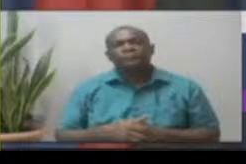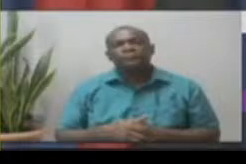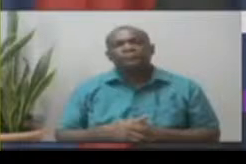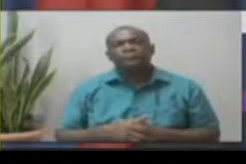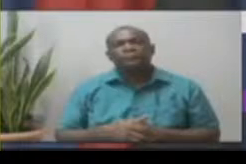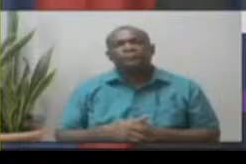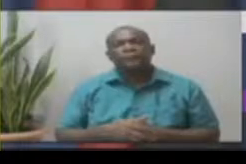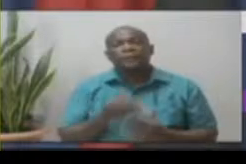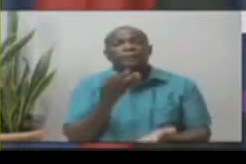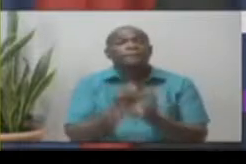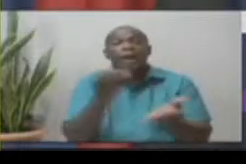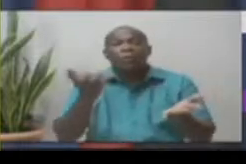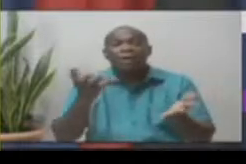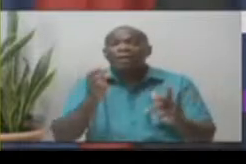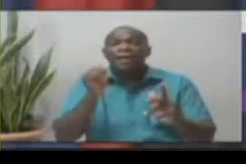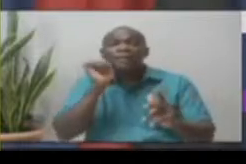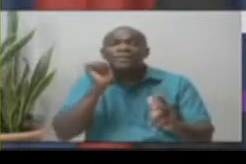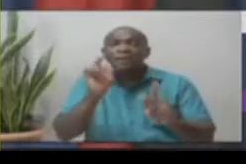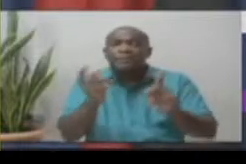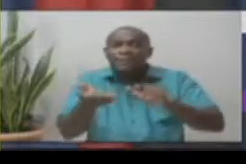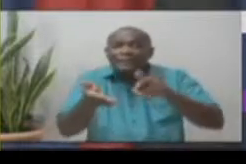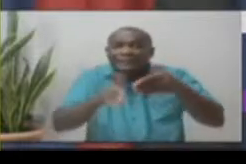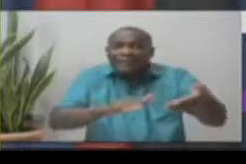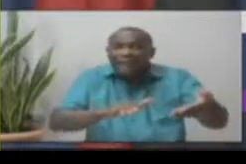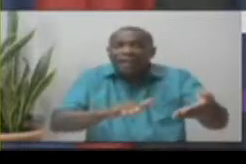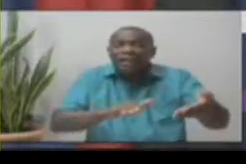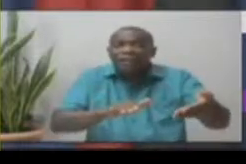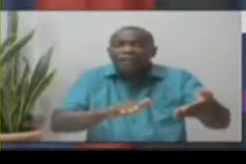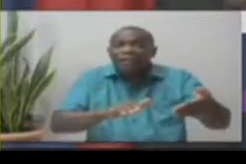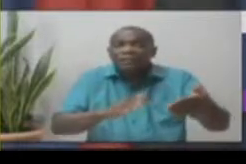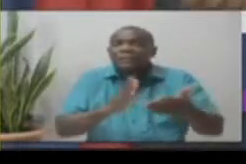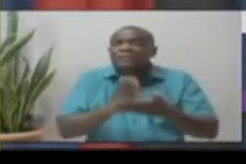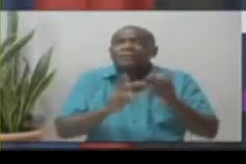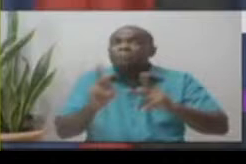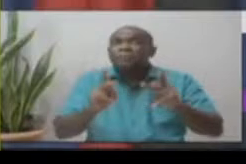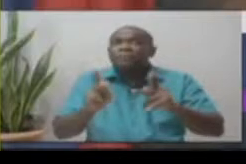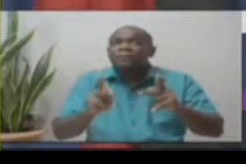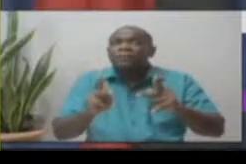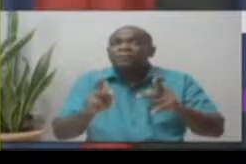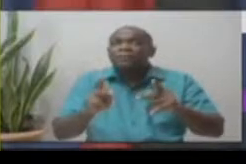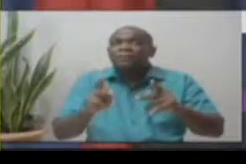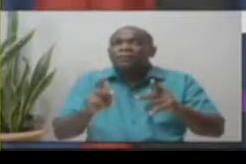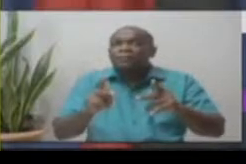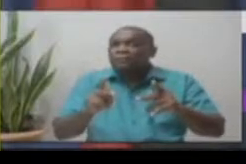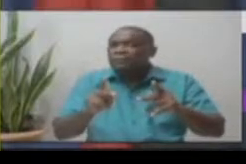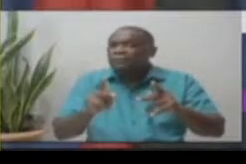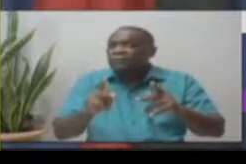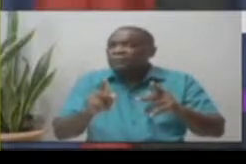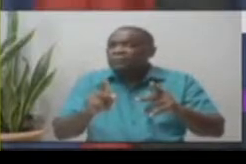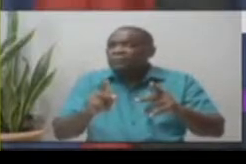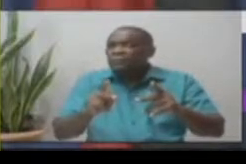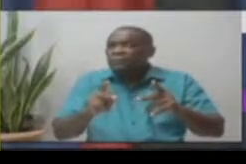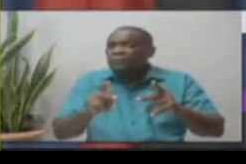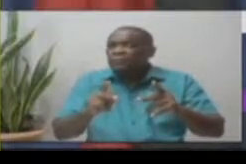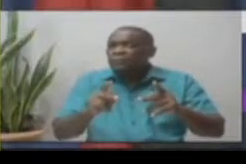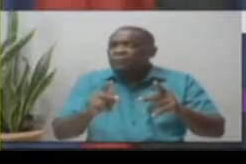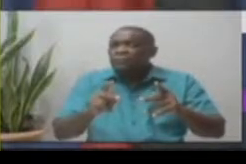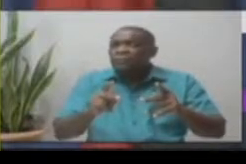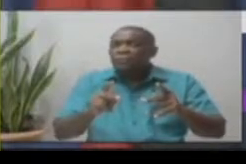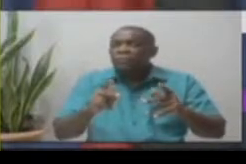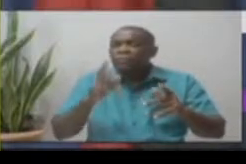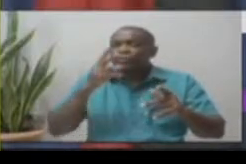day. In fact, some people are so ridiculous, they think that all they have to do is say the Prime Minister kill them. And that does